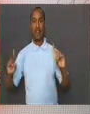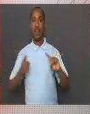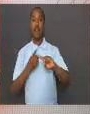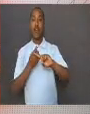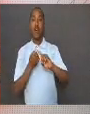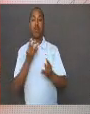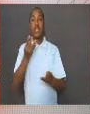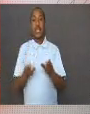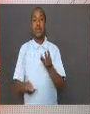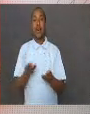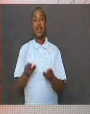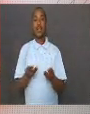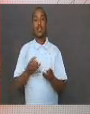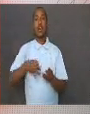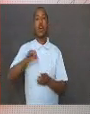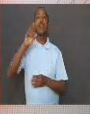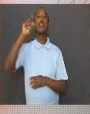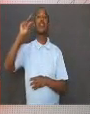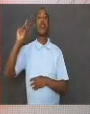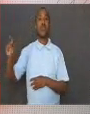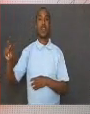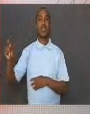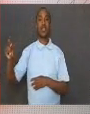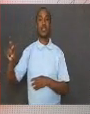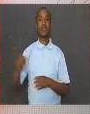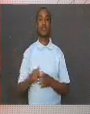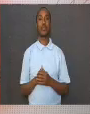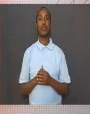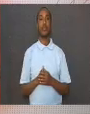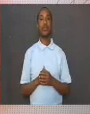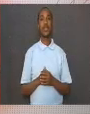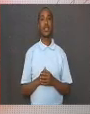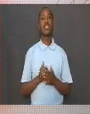differ from the mass of the product.